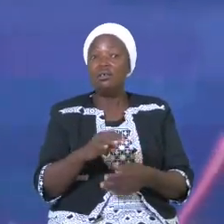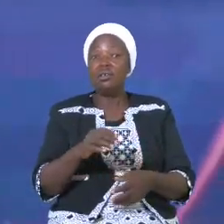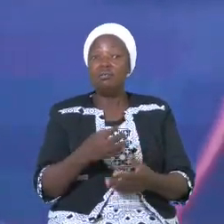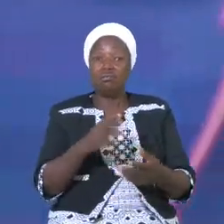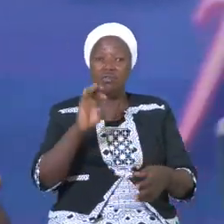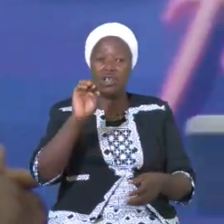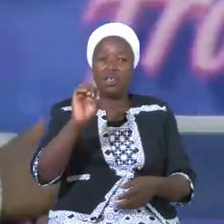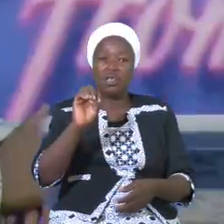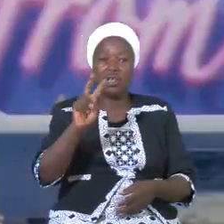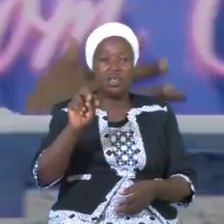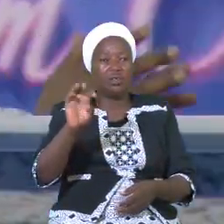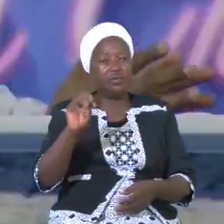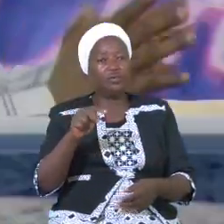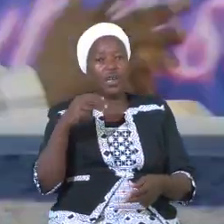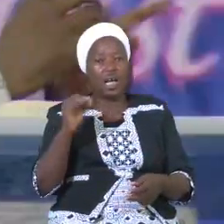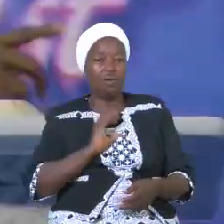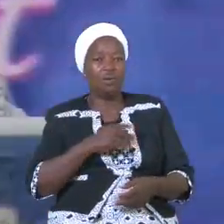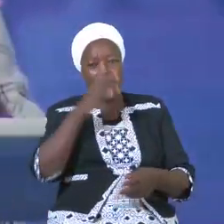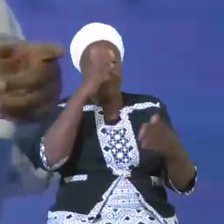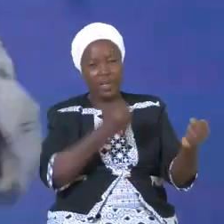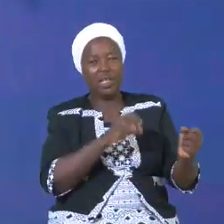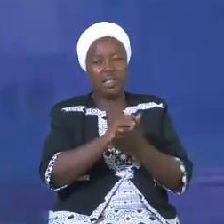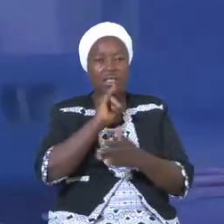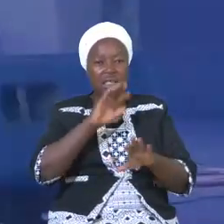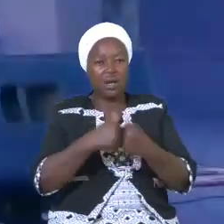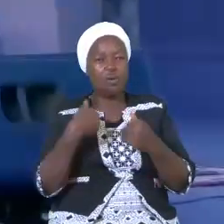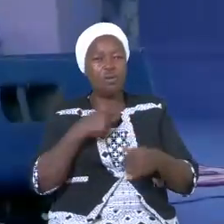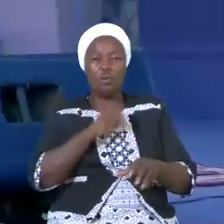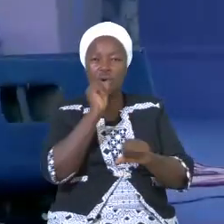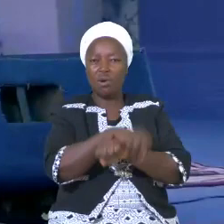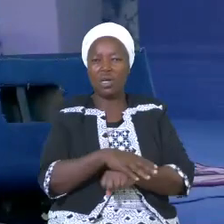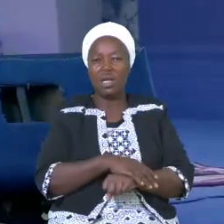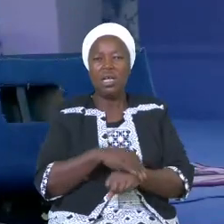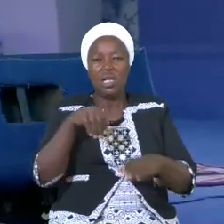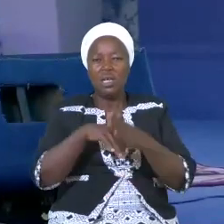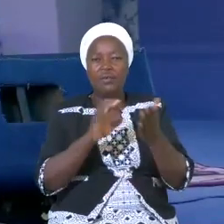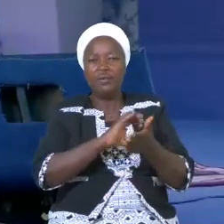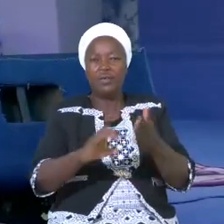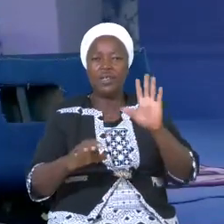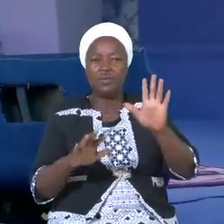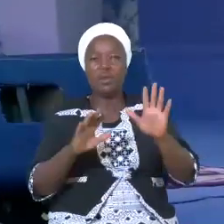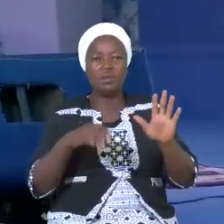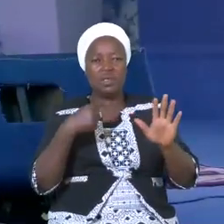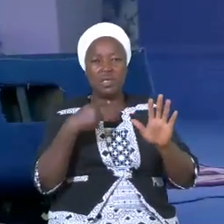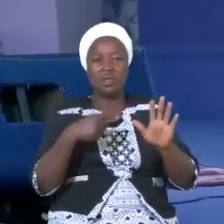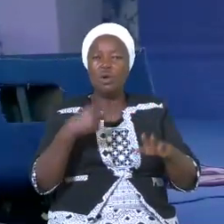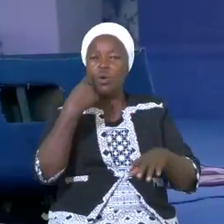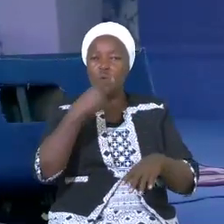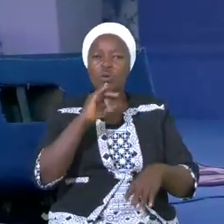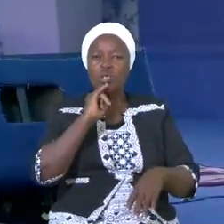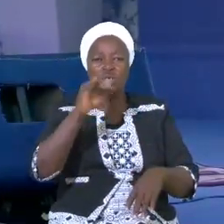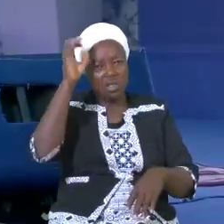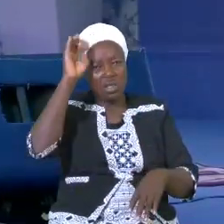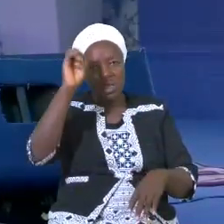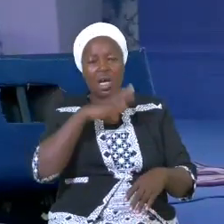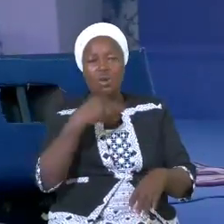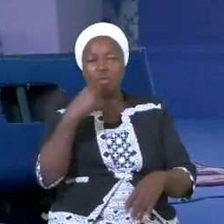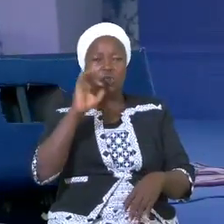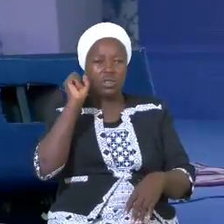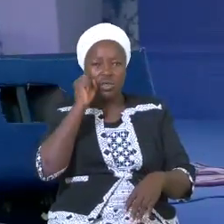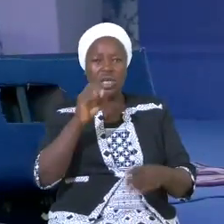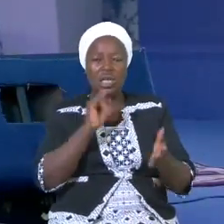we conquer look at verse five in verse five it says we see who is she that overcomes the